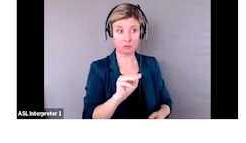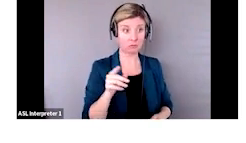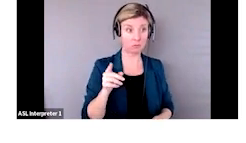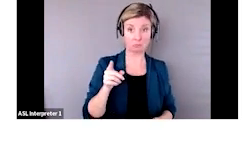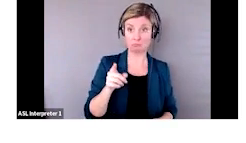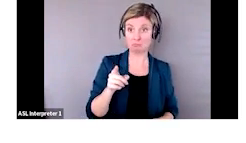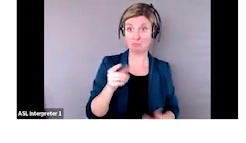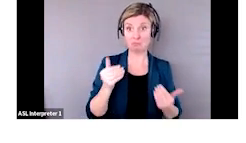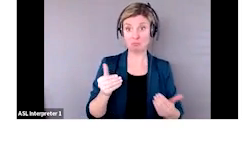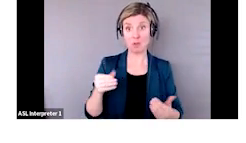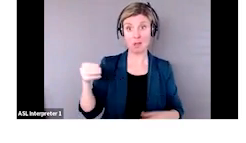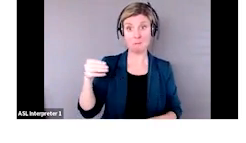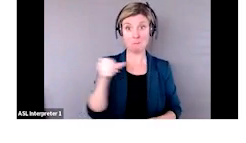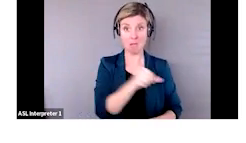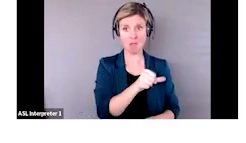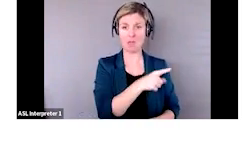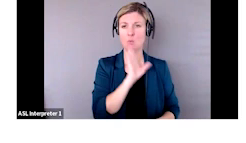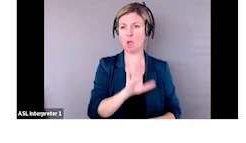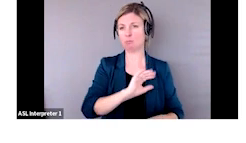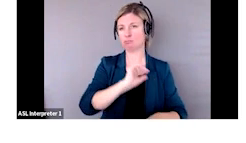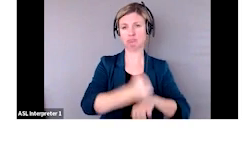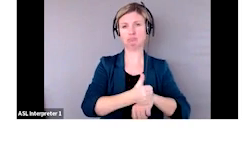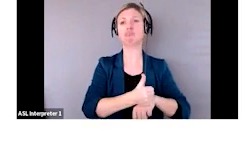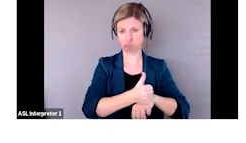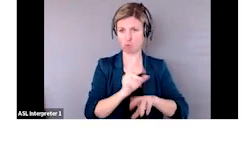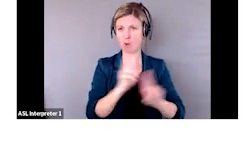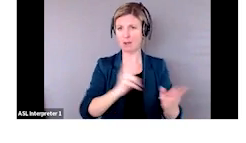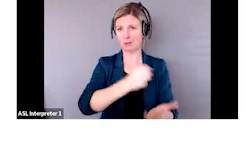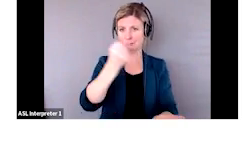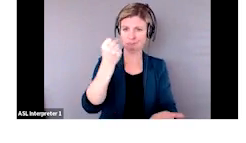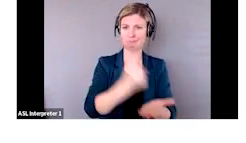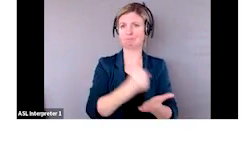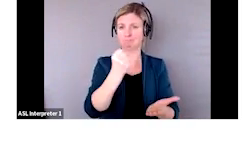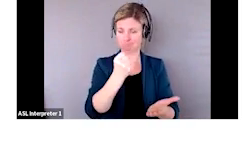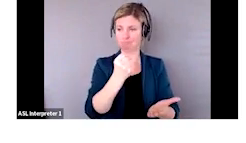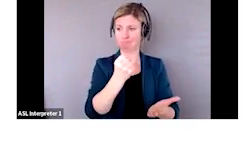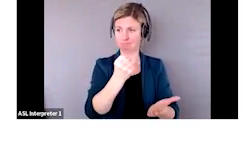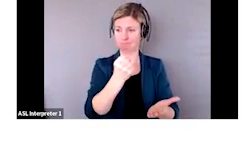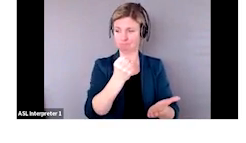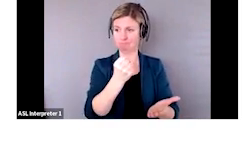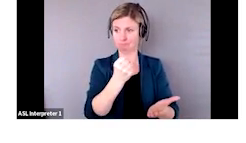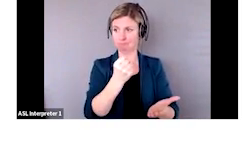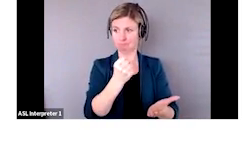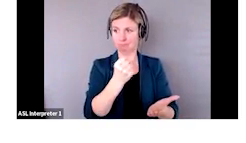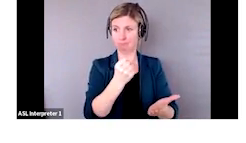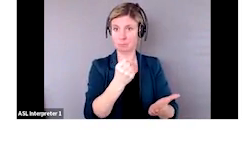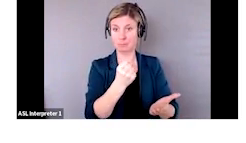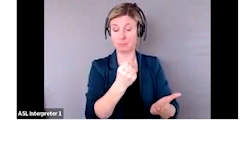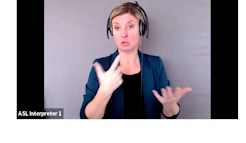there's complexities or coexistence agreements with other people for the trademark, it may cost